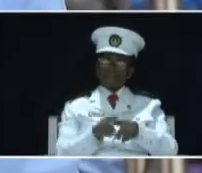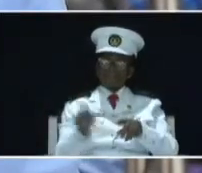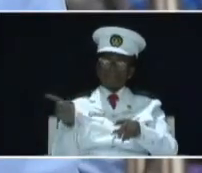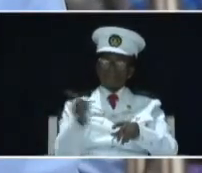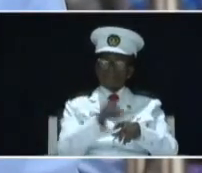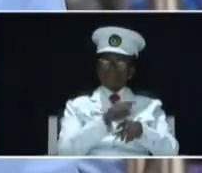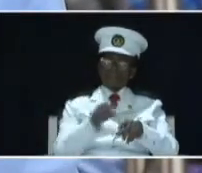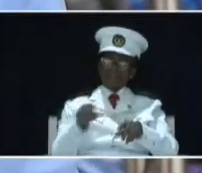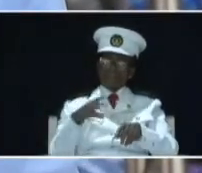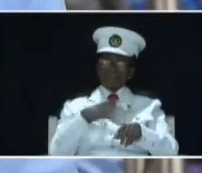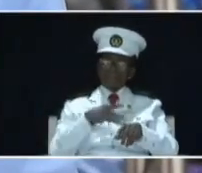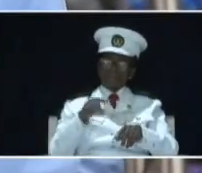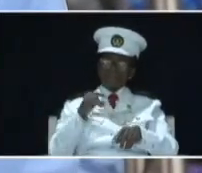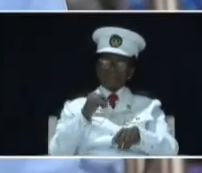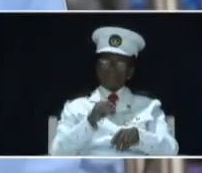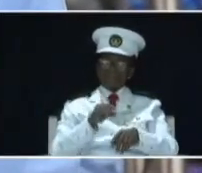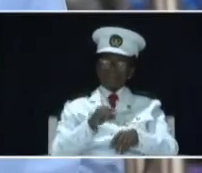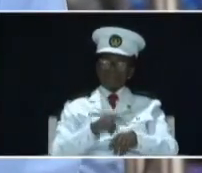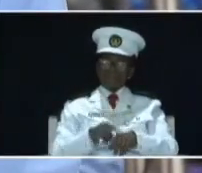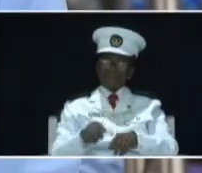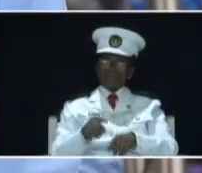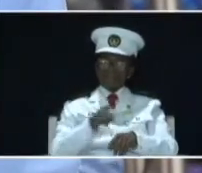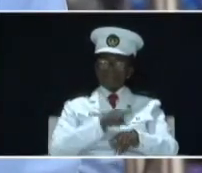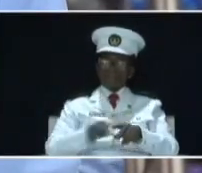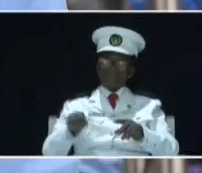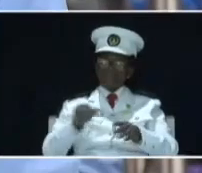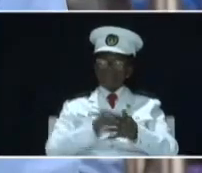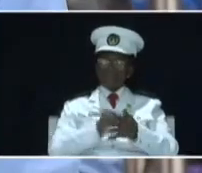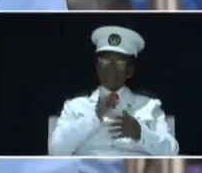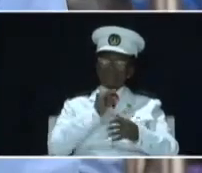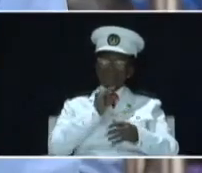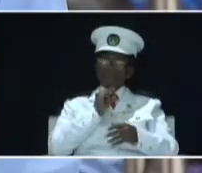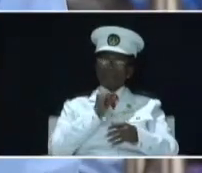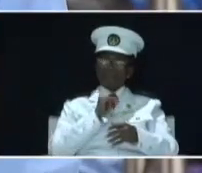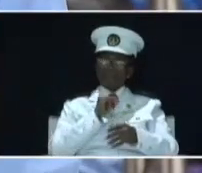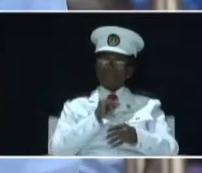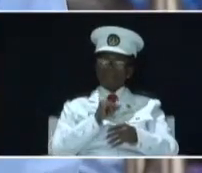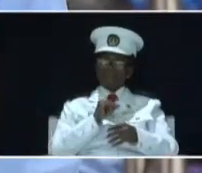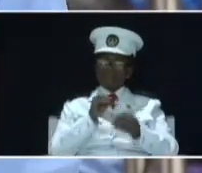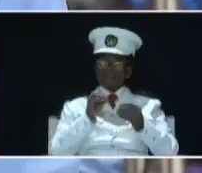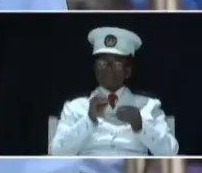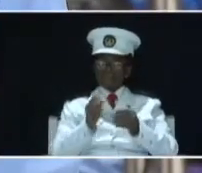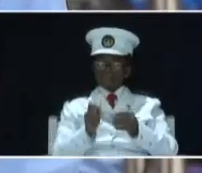But it's a little more than that.